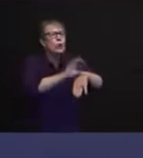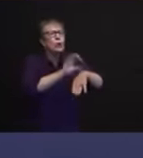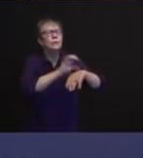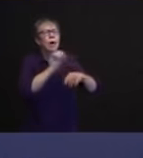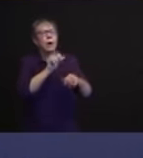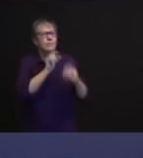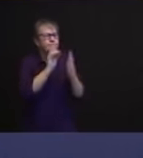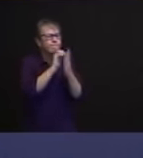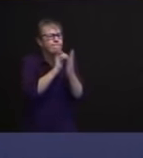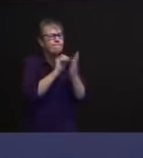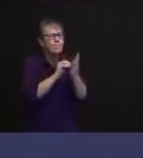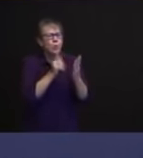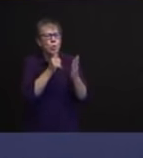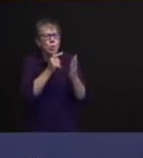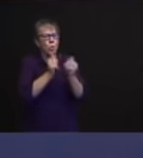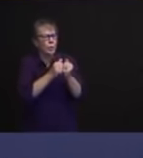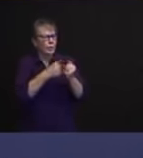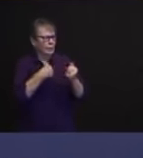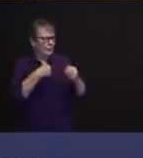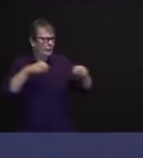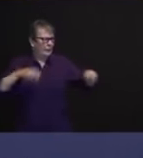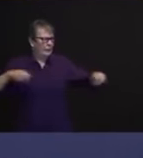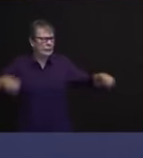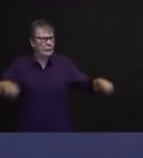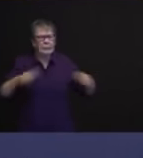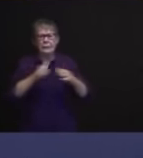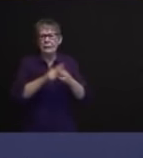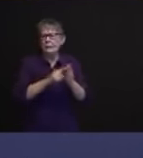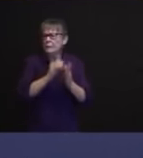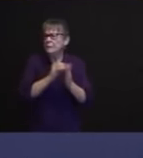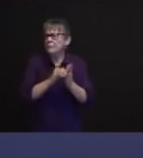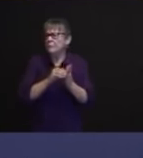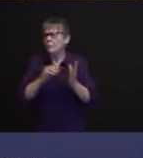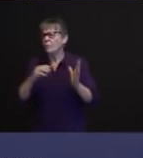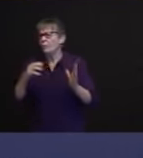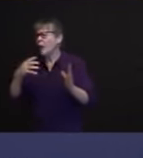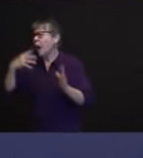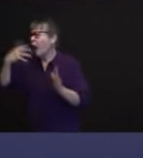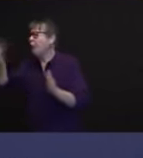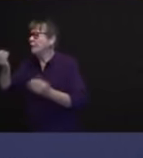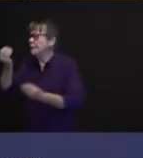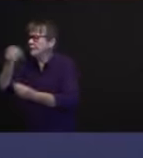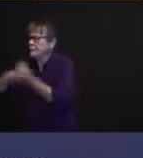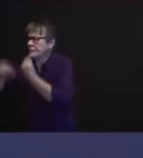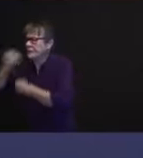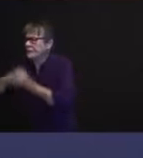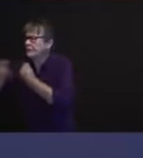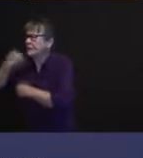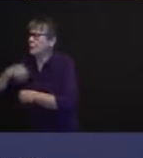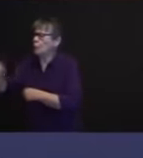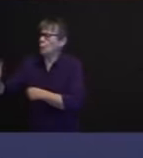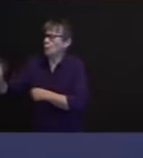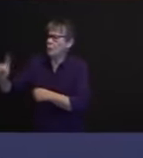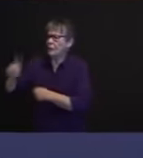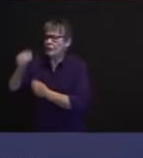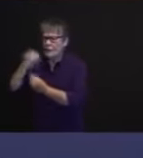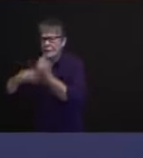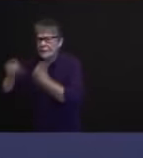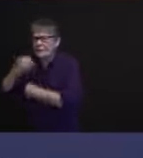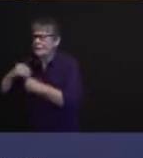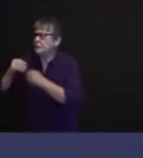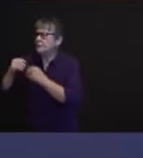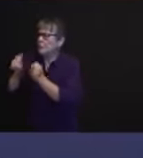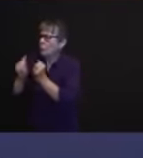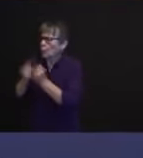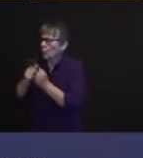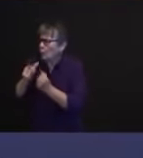I think that's smart, so that if something does happen, you've got at least, I'm not saying name, rank, and serial number, but you've got a general sense of where you've